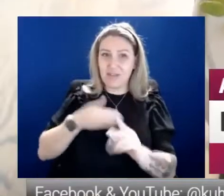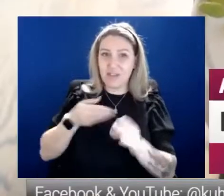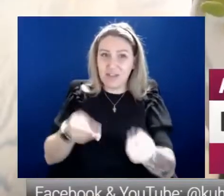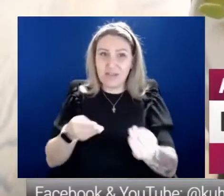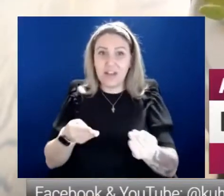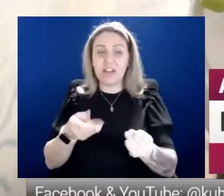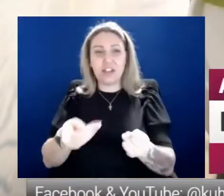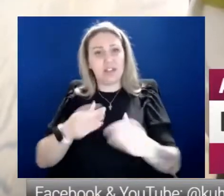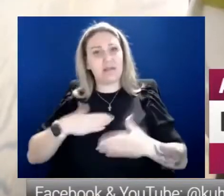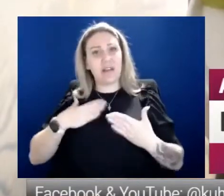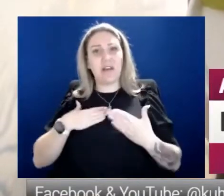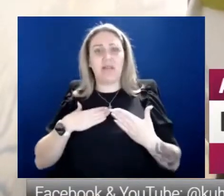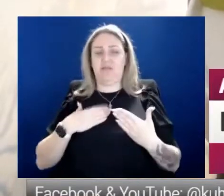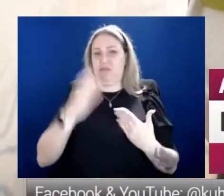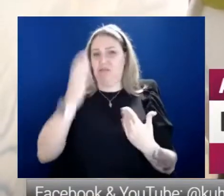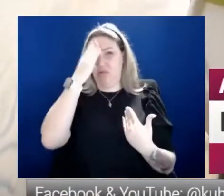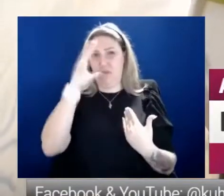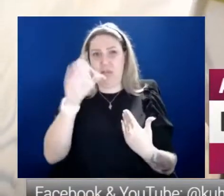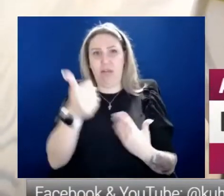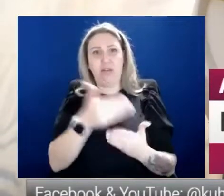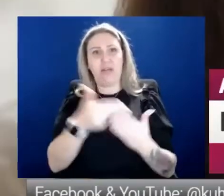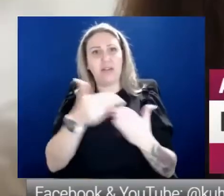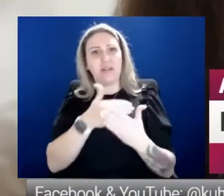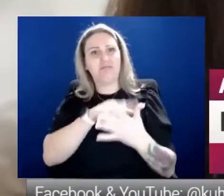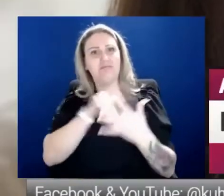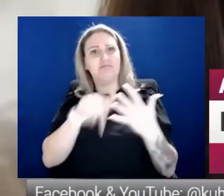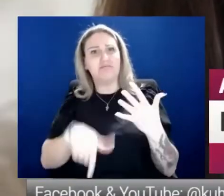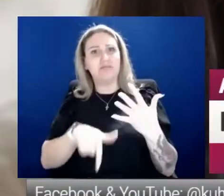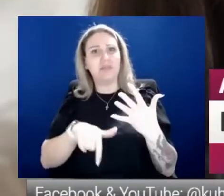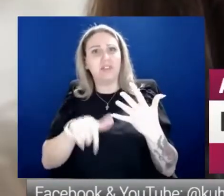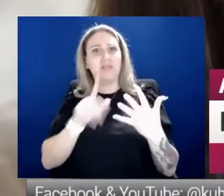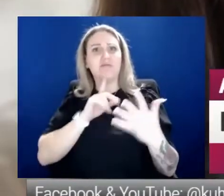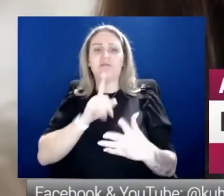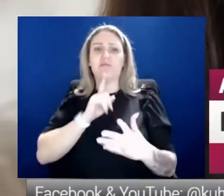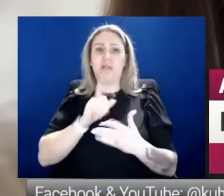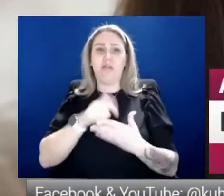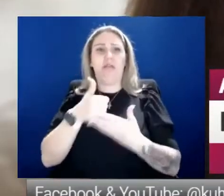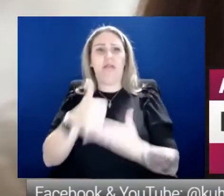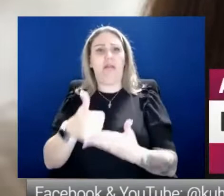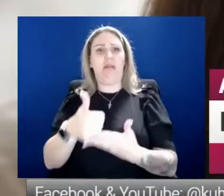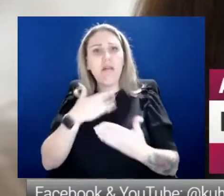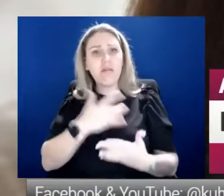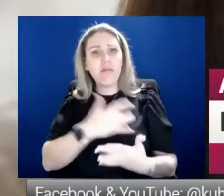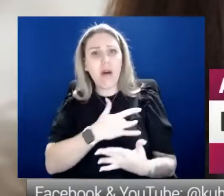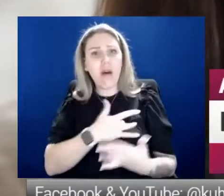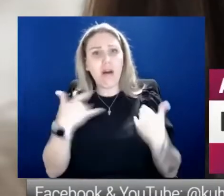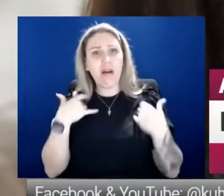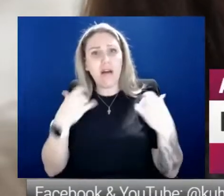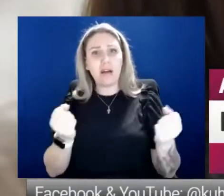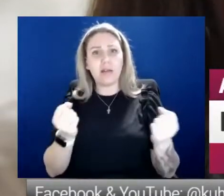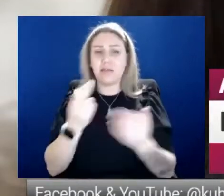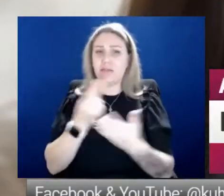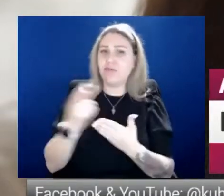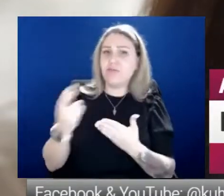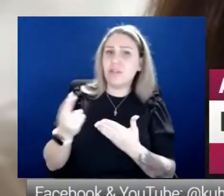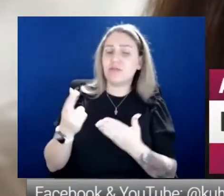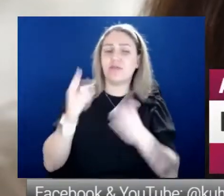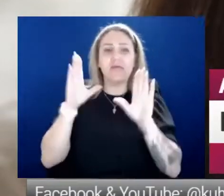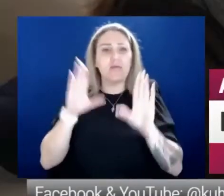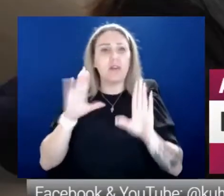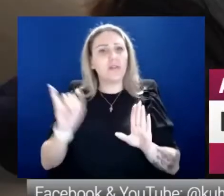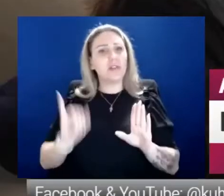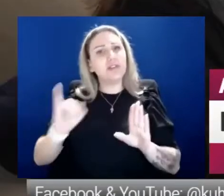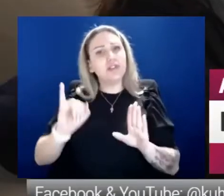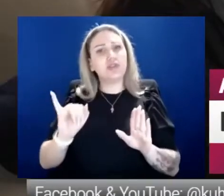other factors contribute to a new mom's heart health. The resources, having great insurance, having a job that allows me to have